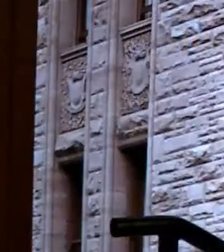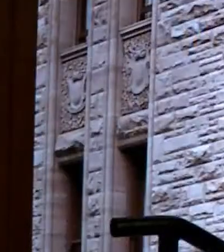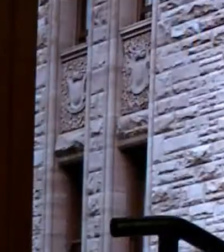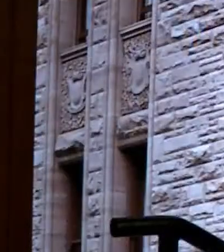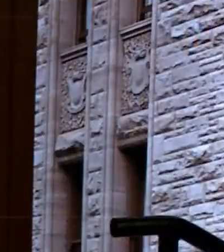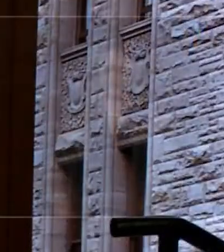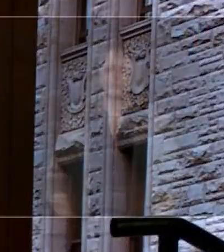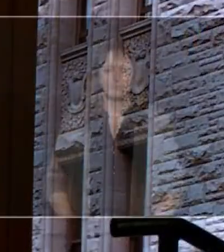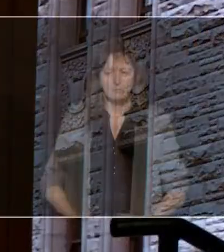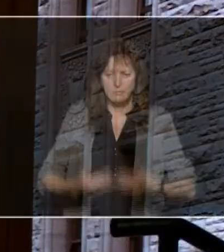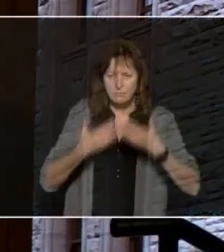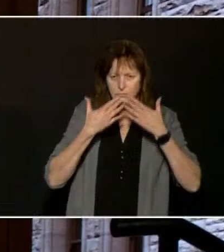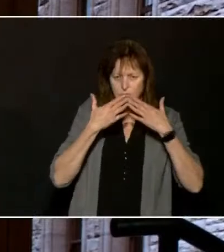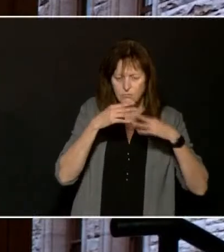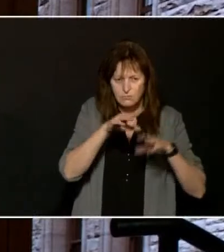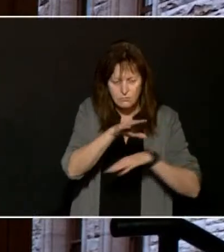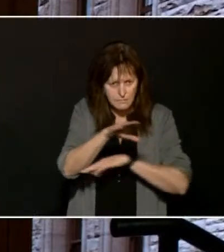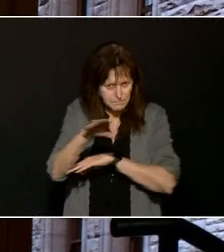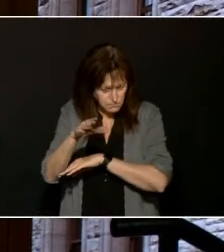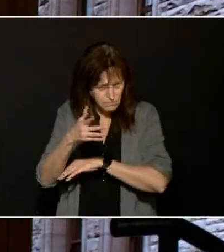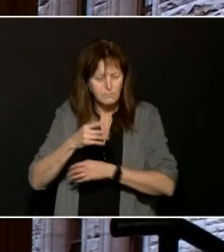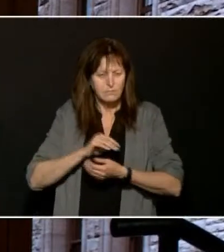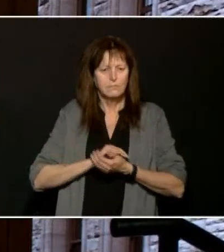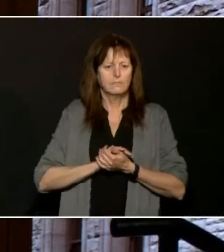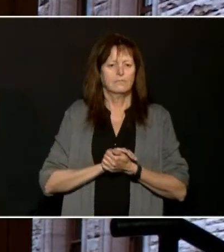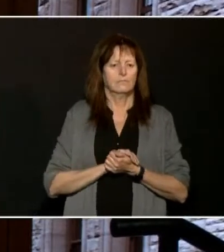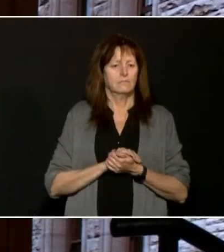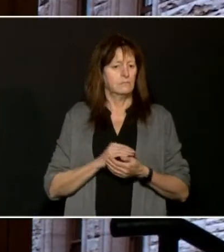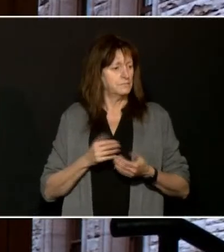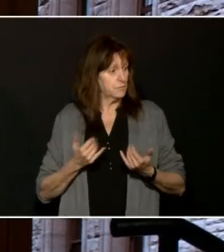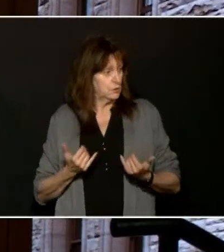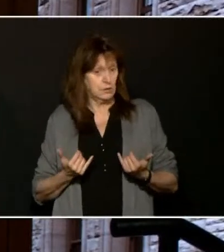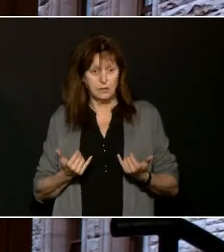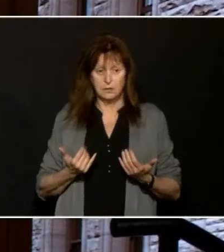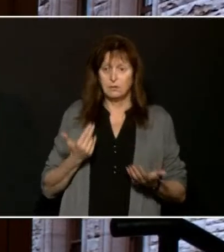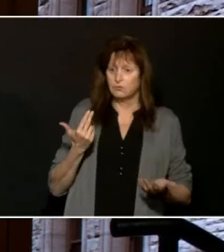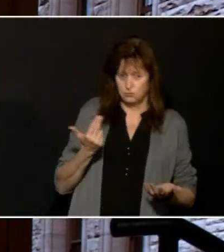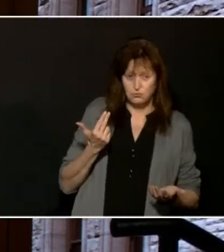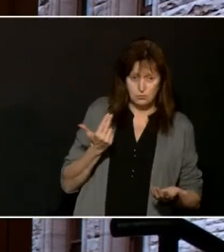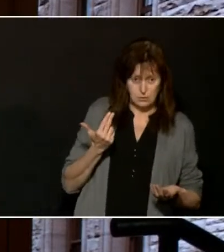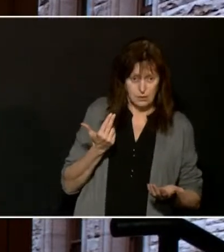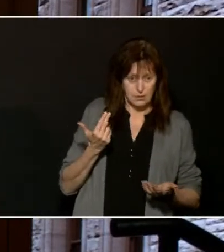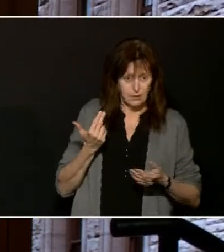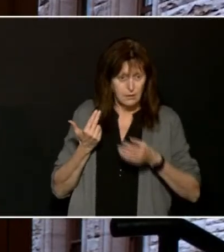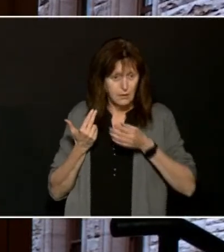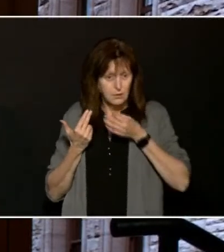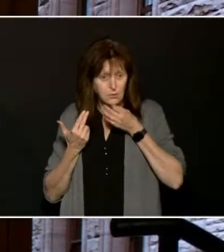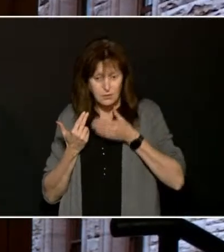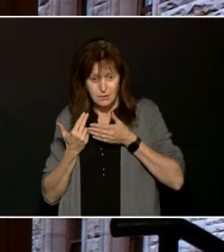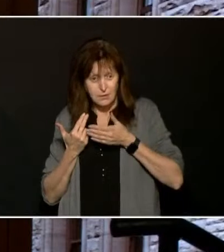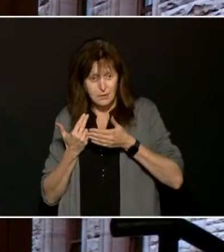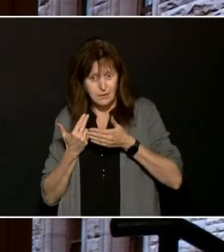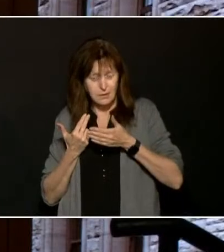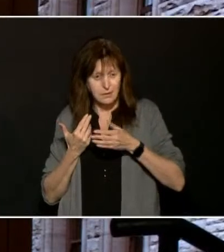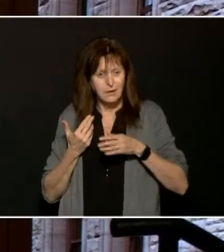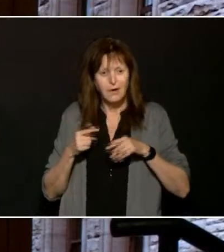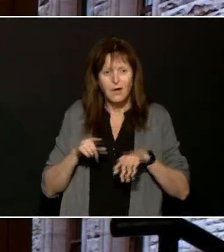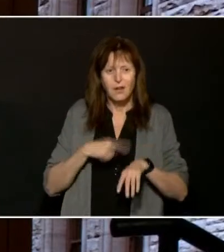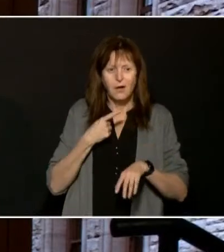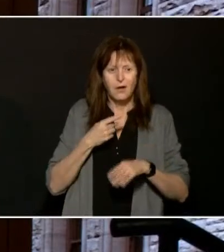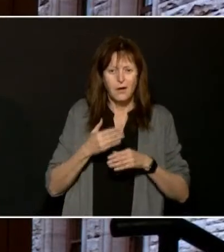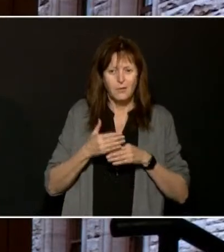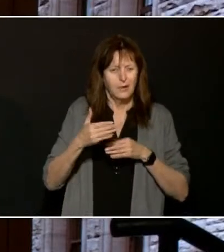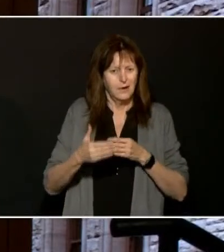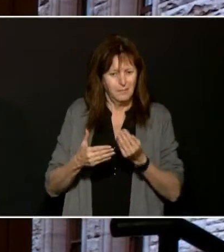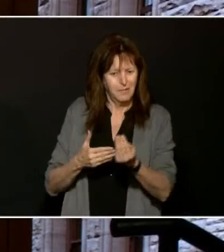Good afternoon. It's Thursday before the long weekend, so it's a good time to